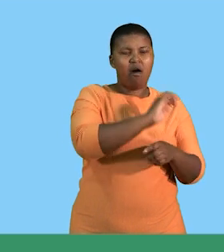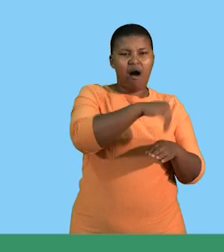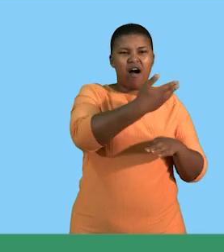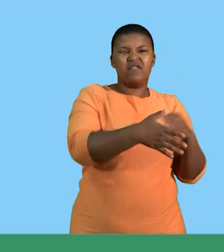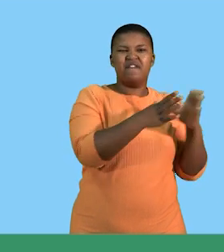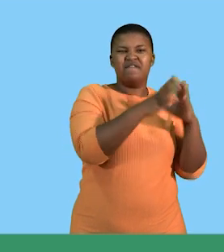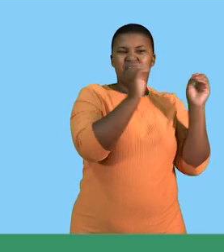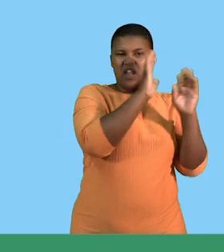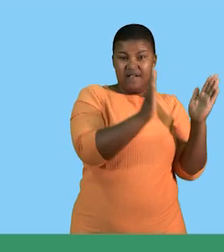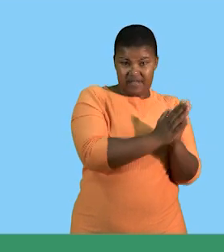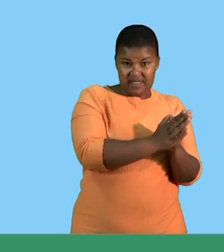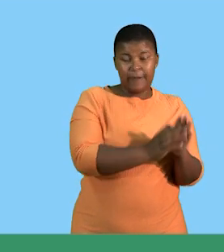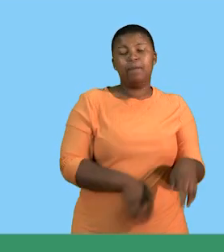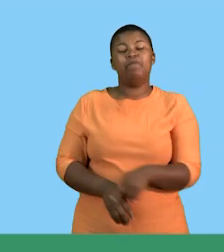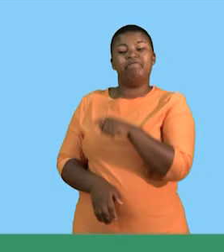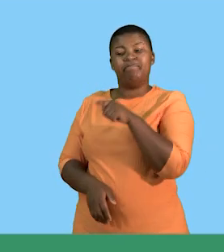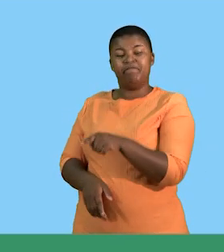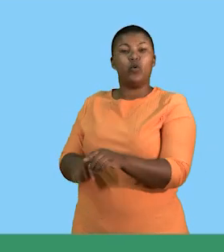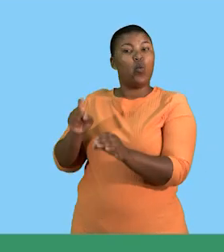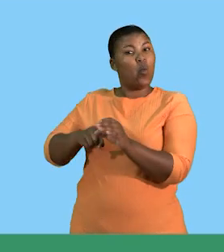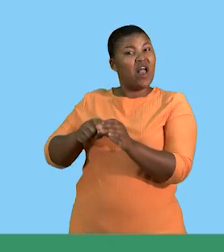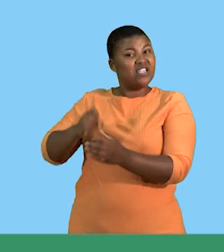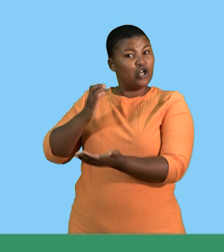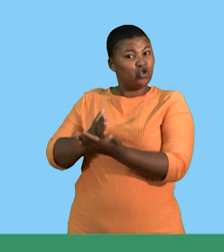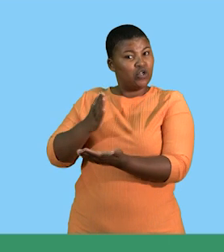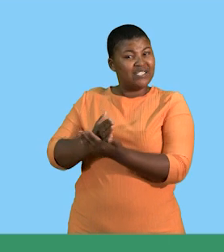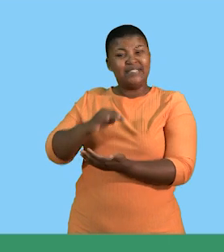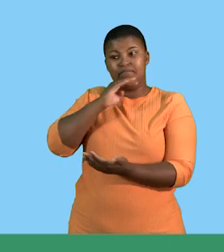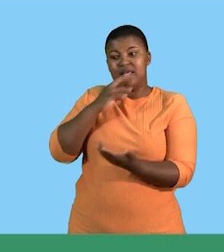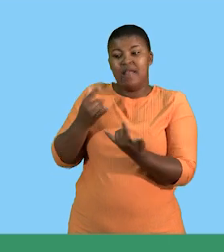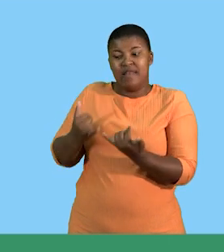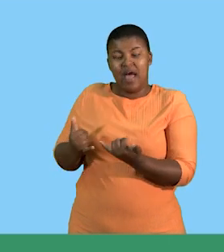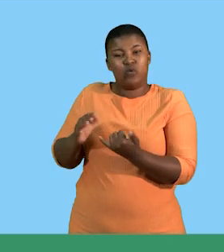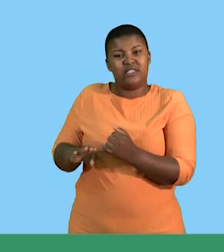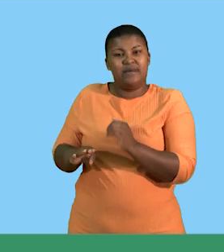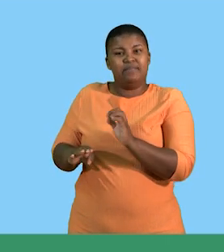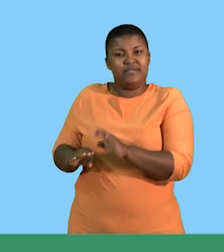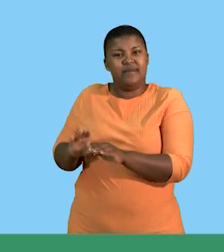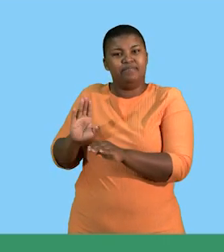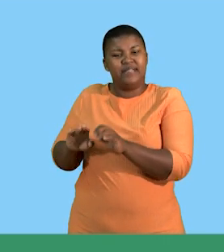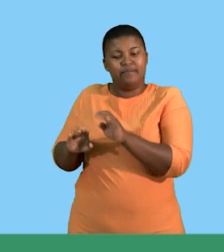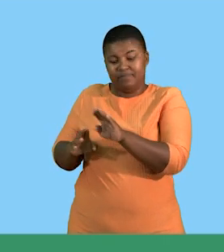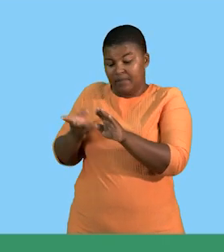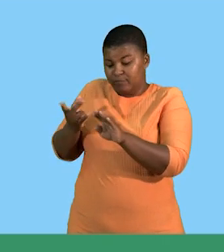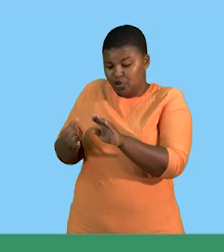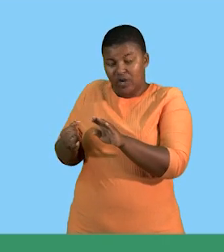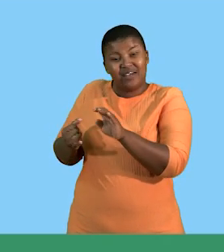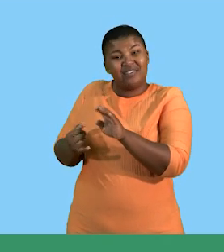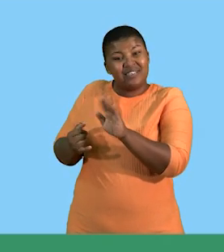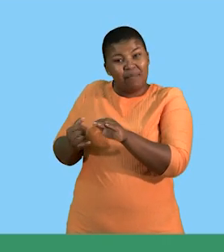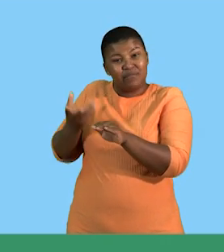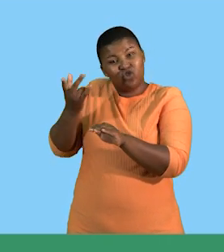the final product. Whereas quality assurance means that we carry out the inspection